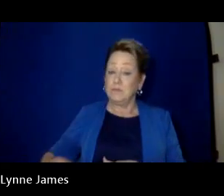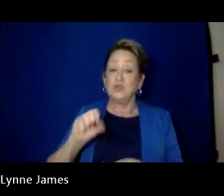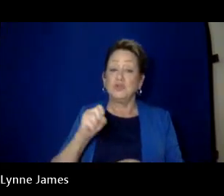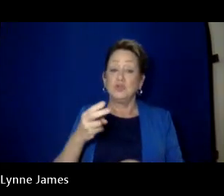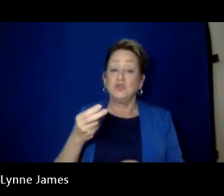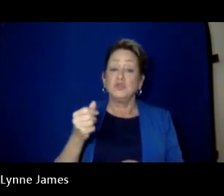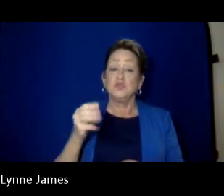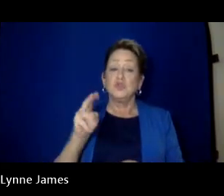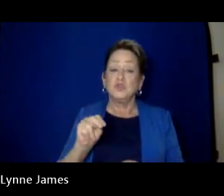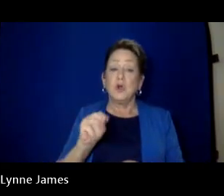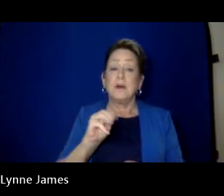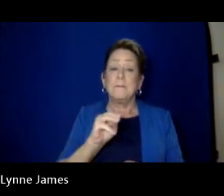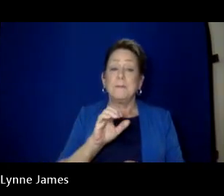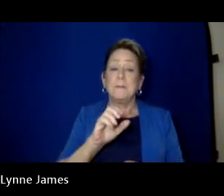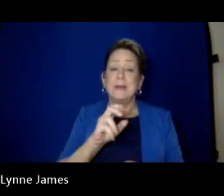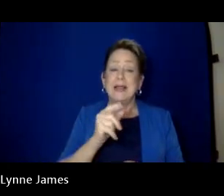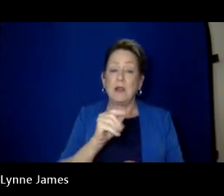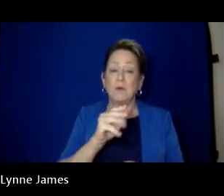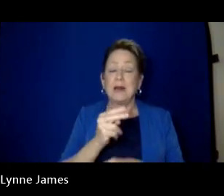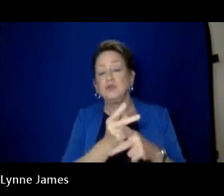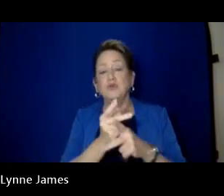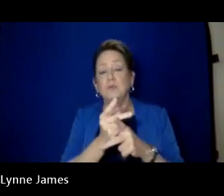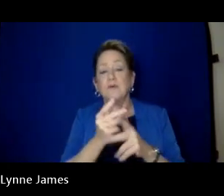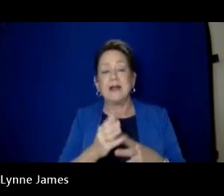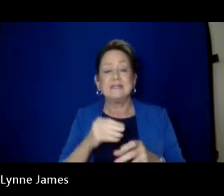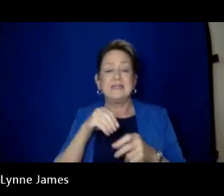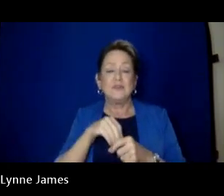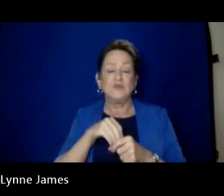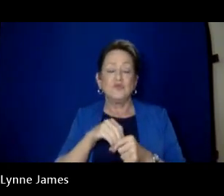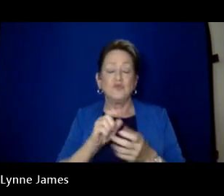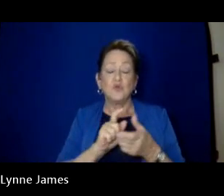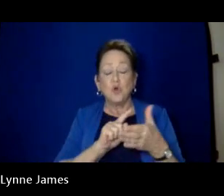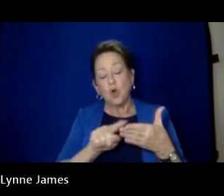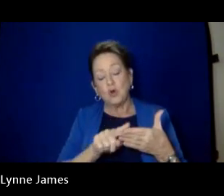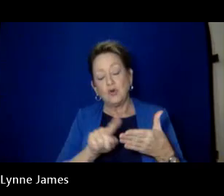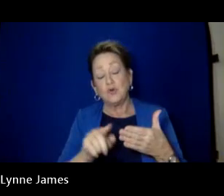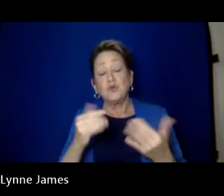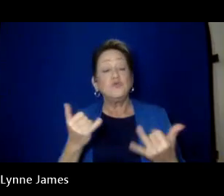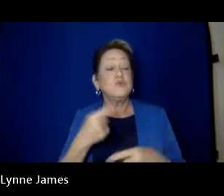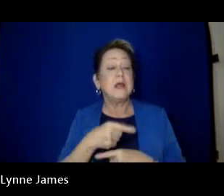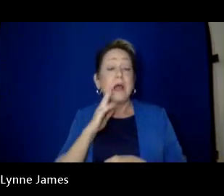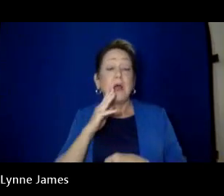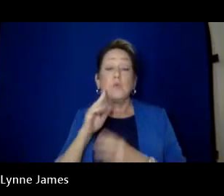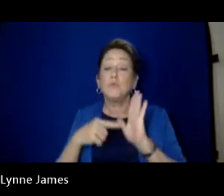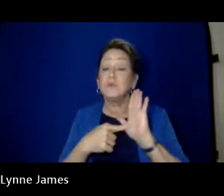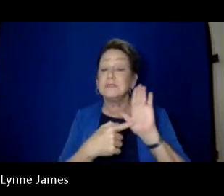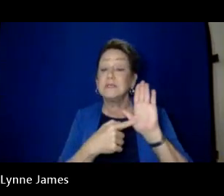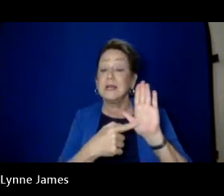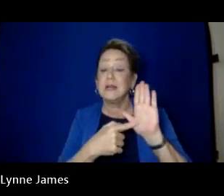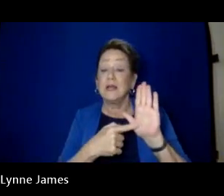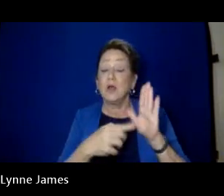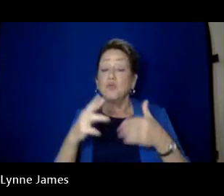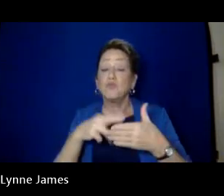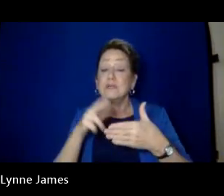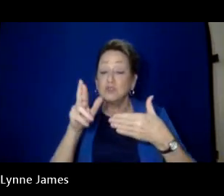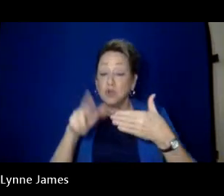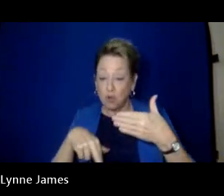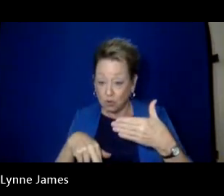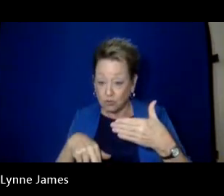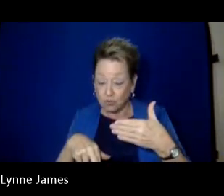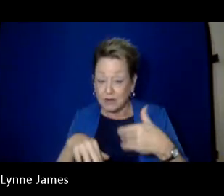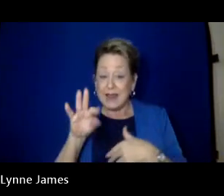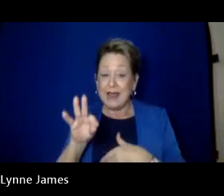a supervising internal auditor with the PRT Internal Audit Department, and this morning I'll be presenting the results of the audit of internal